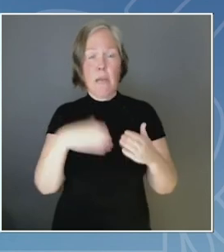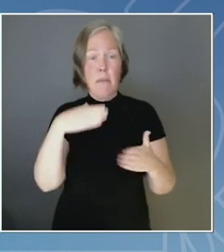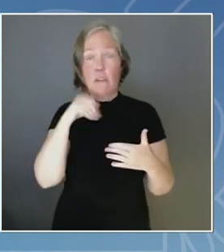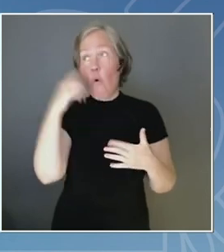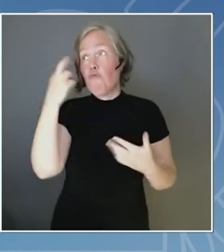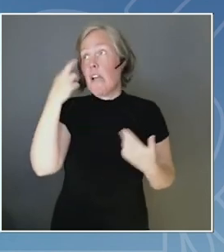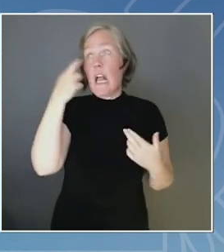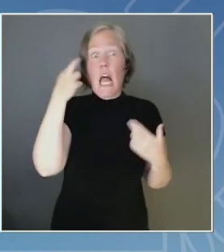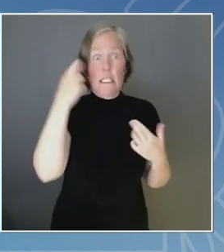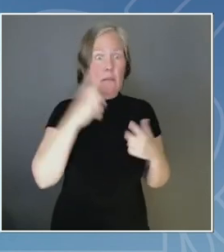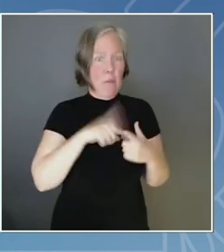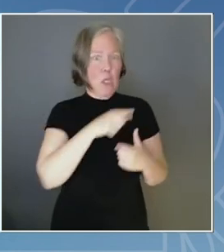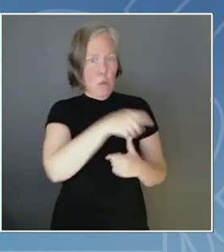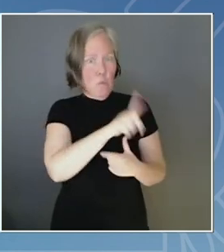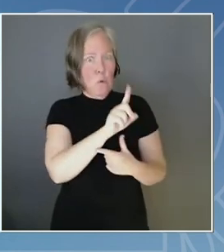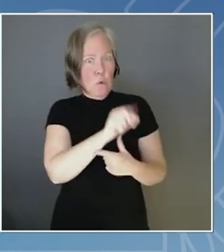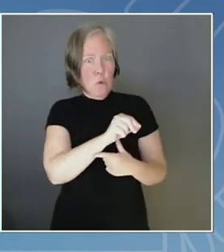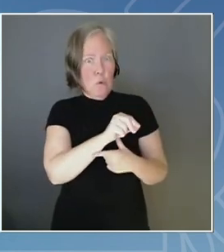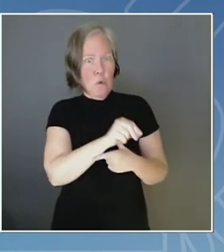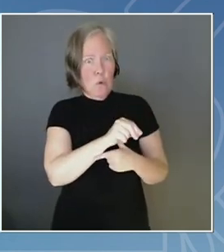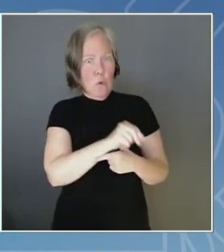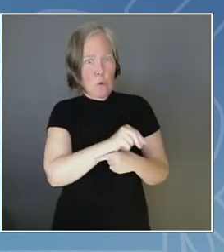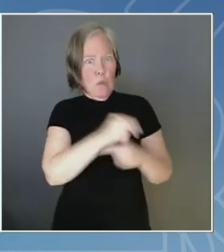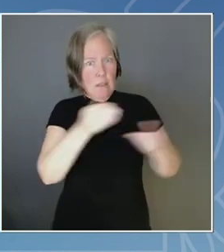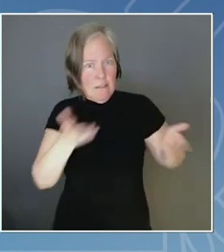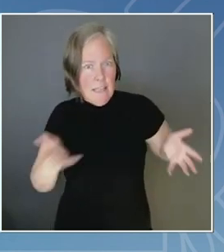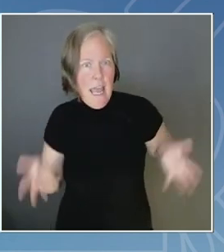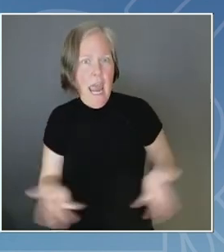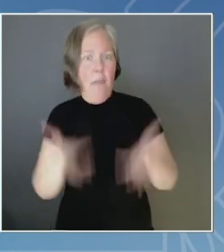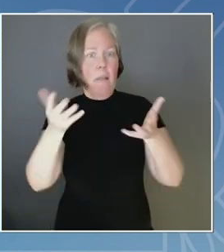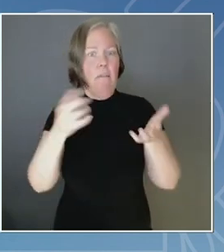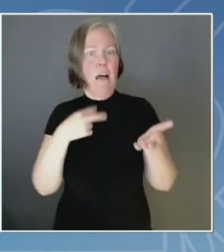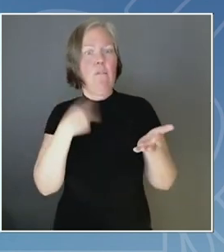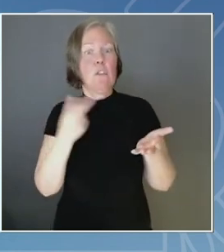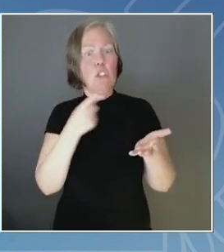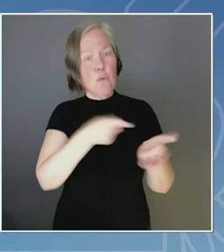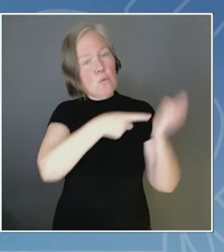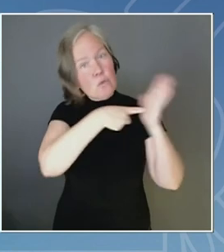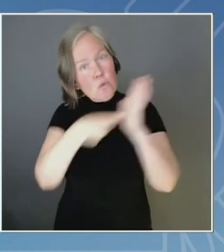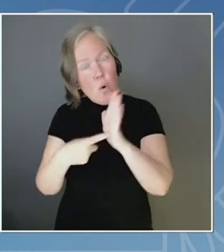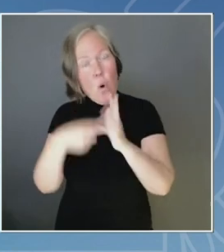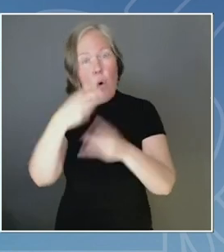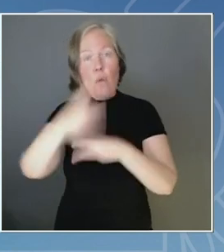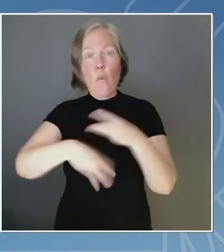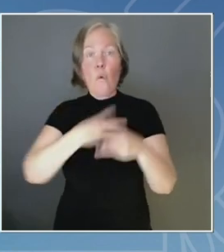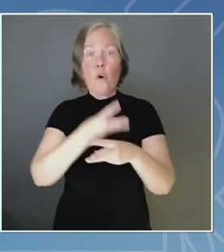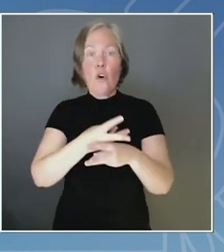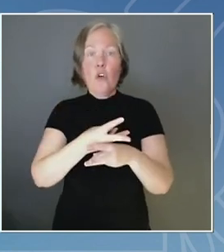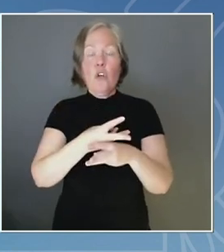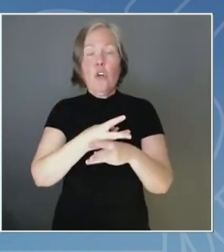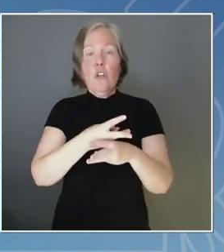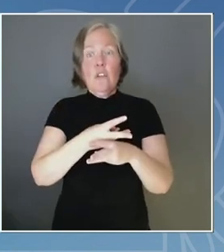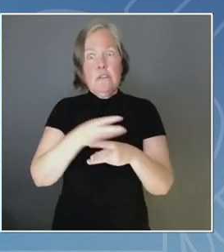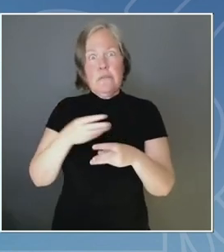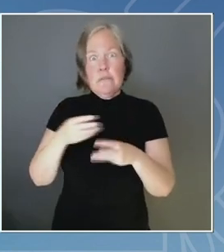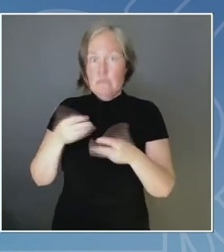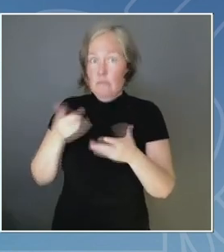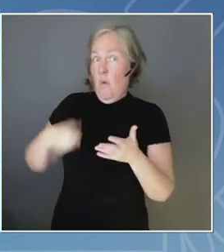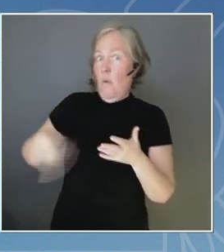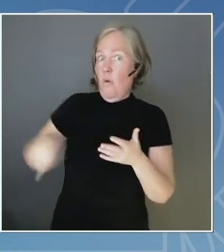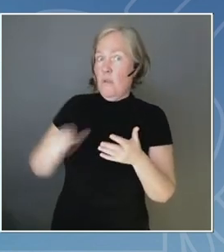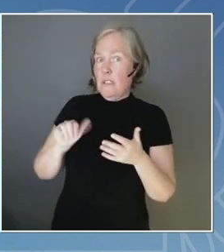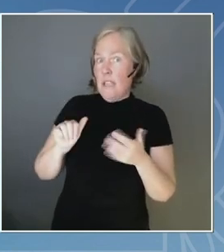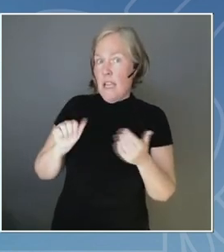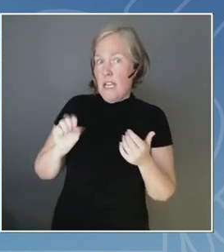you are amplifying voices. You are showing the world, particularly those in ASEAN and in